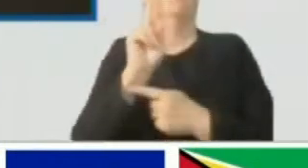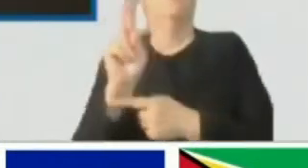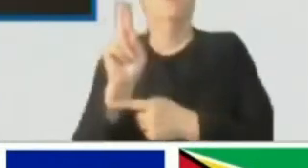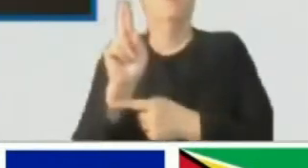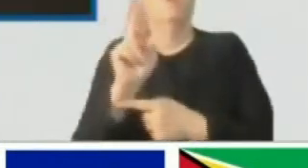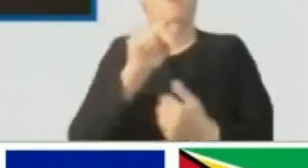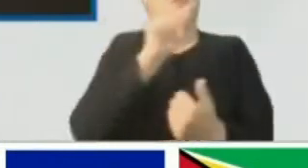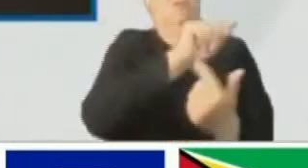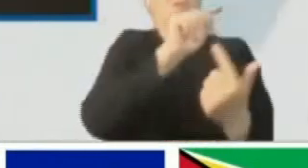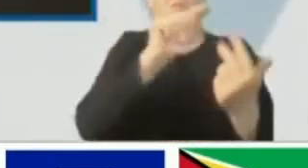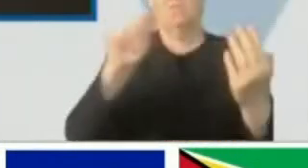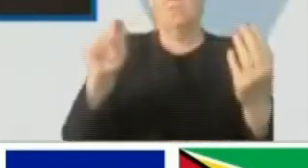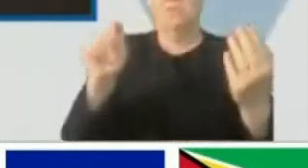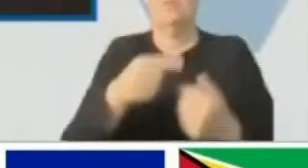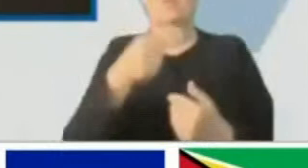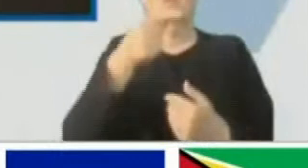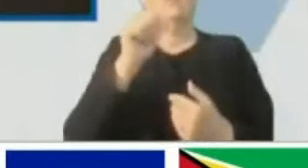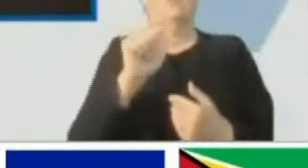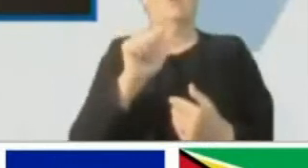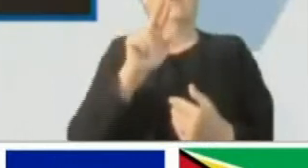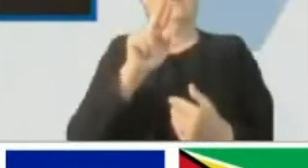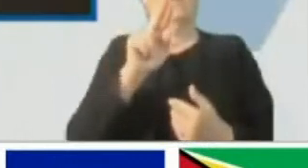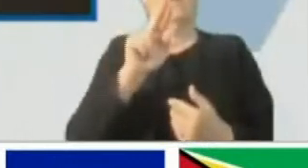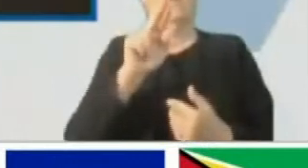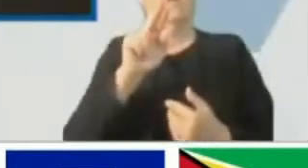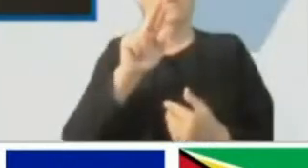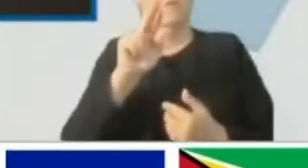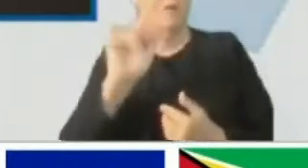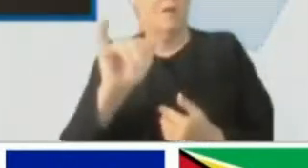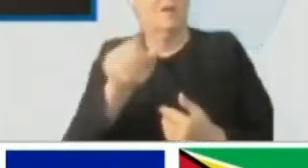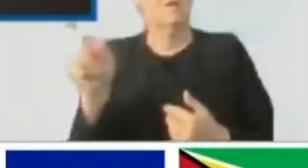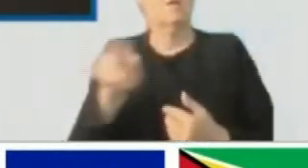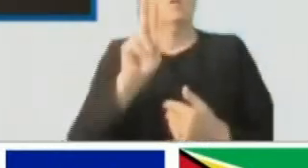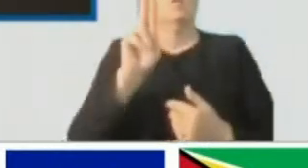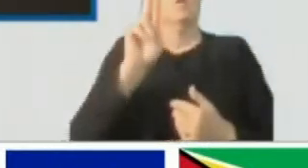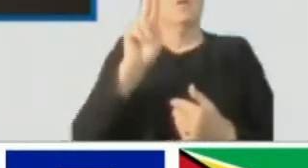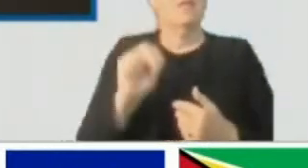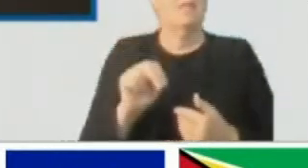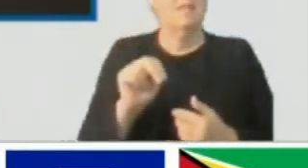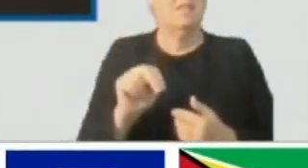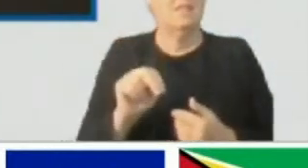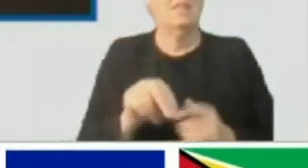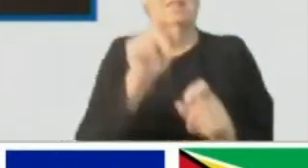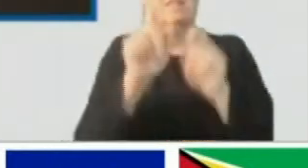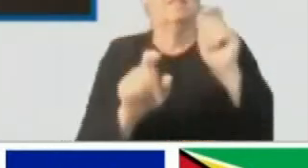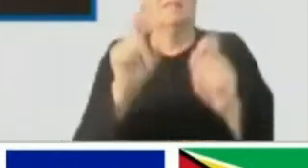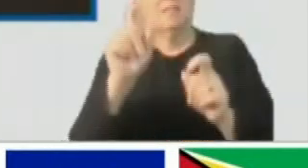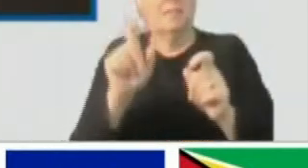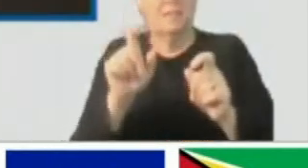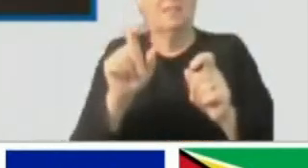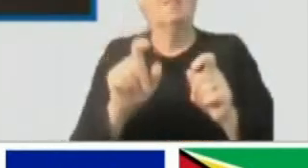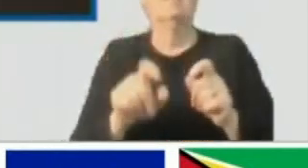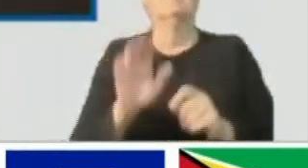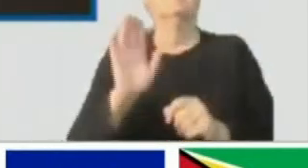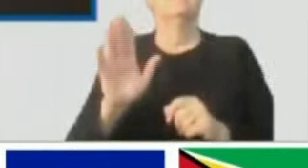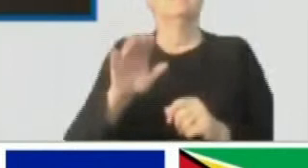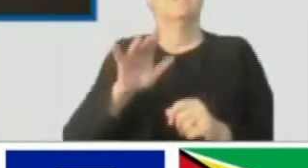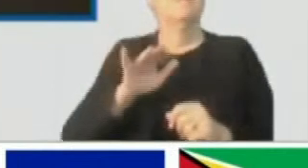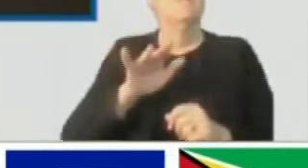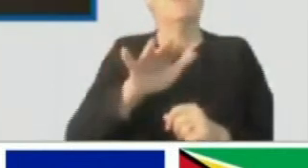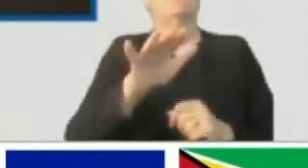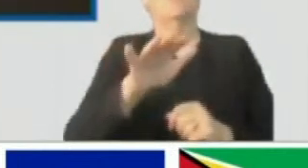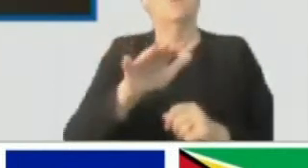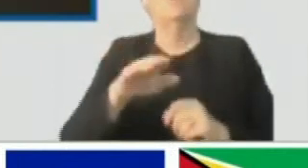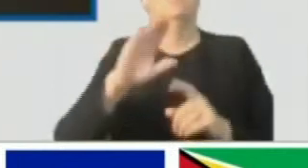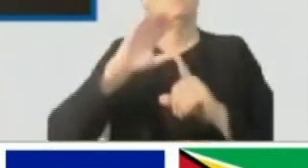UN Resident Coordinator to the Multi-Country Office in Jamaica, to the donors